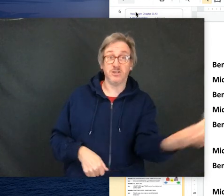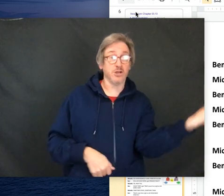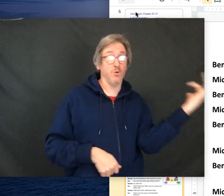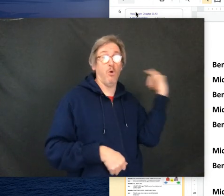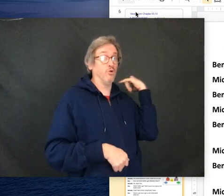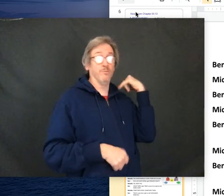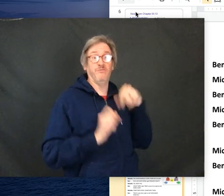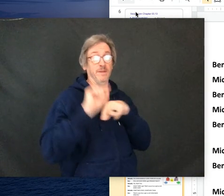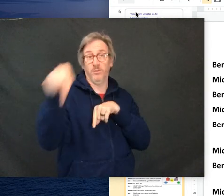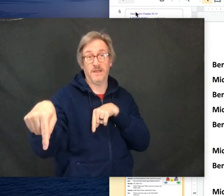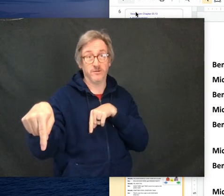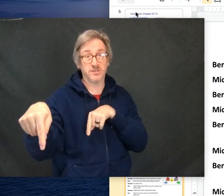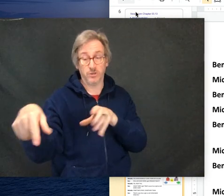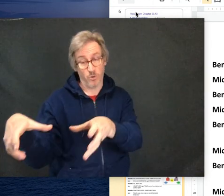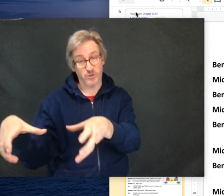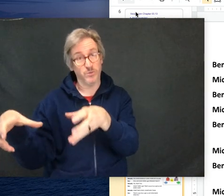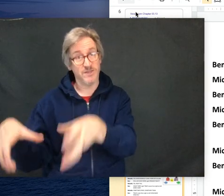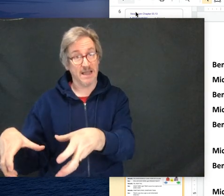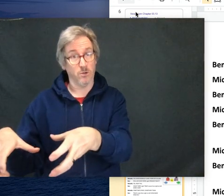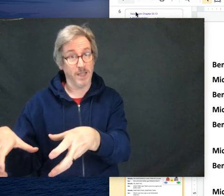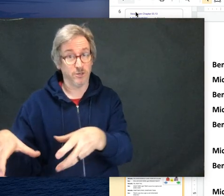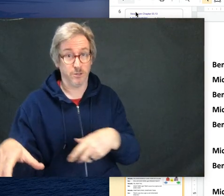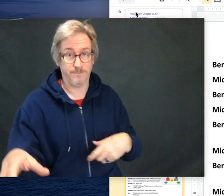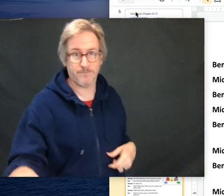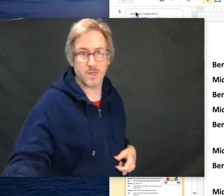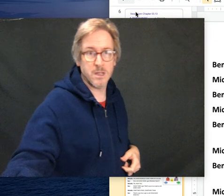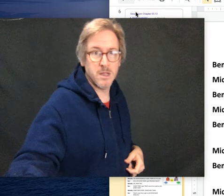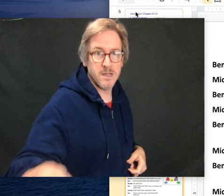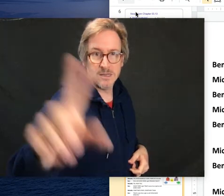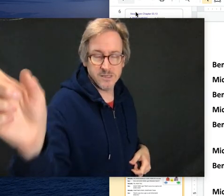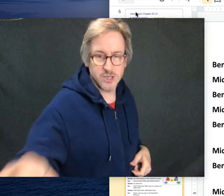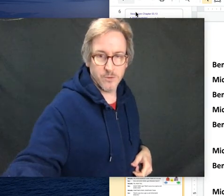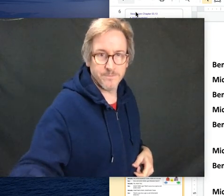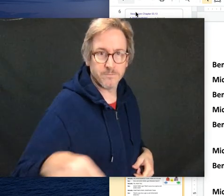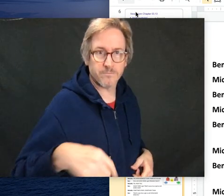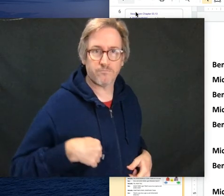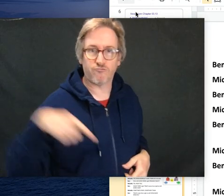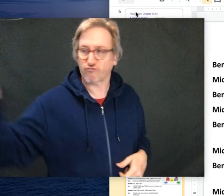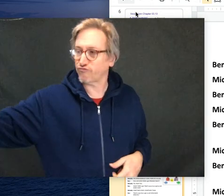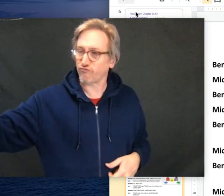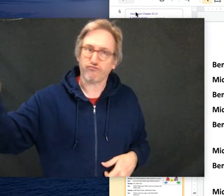could be talking to a whole group of people, and they're still going to point to that location. So